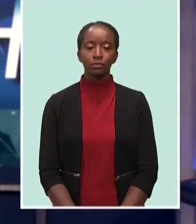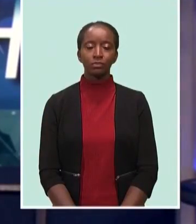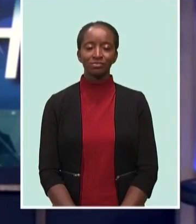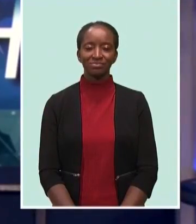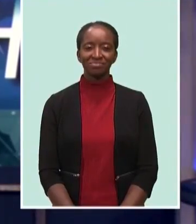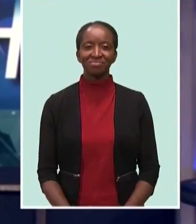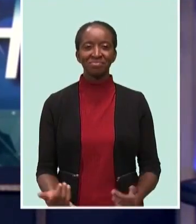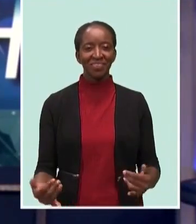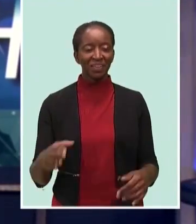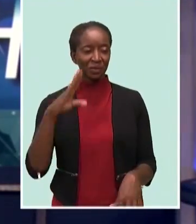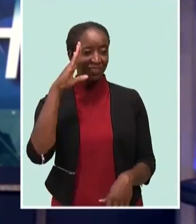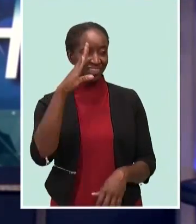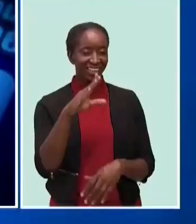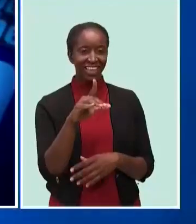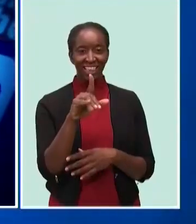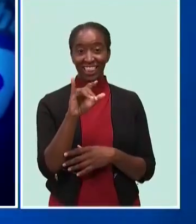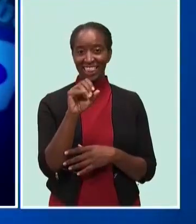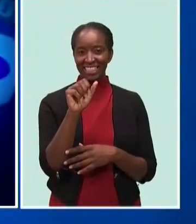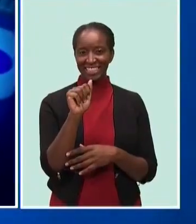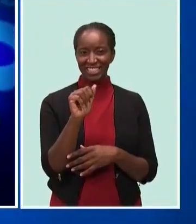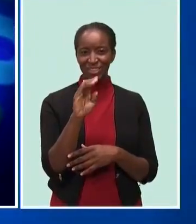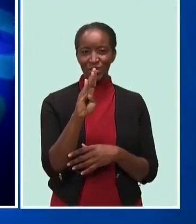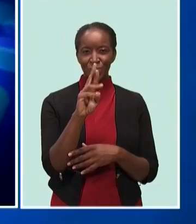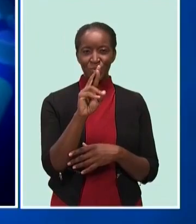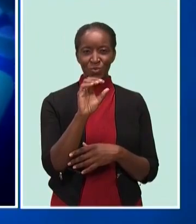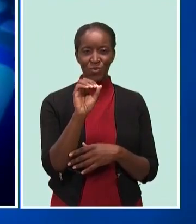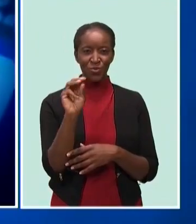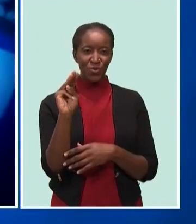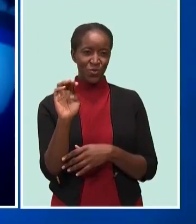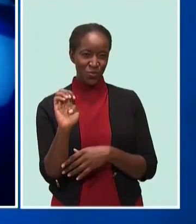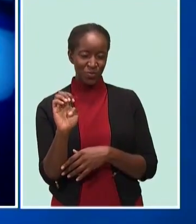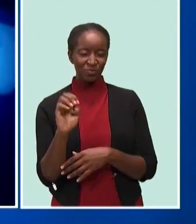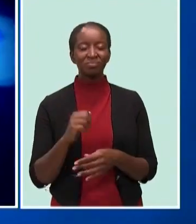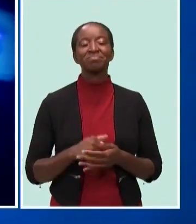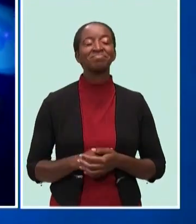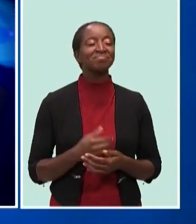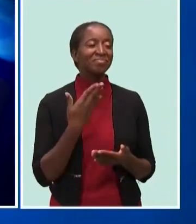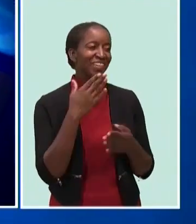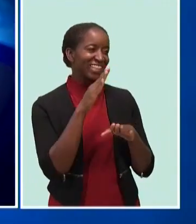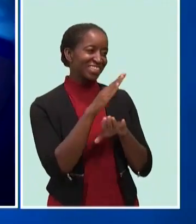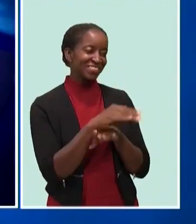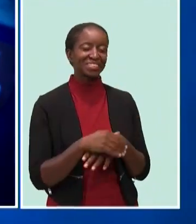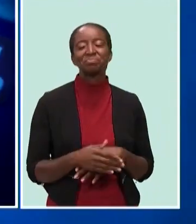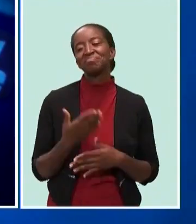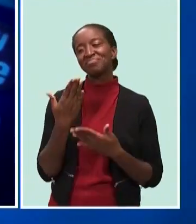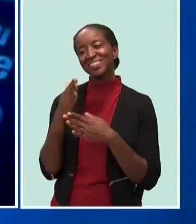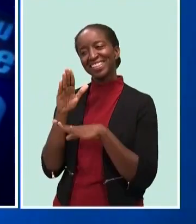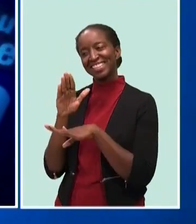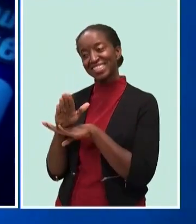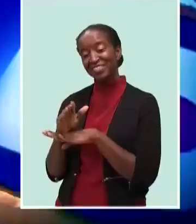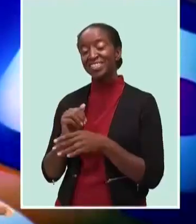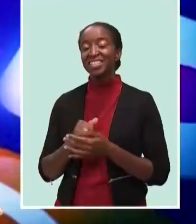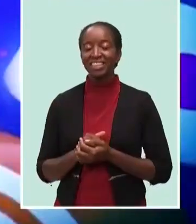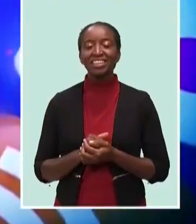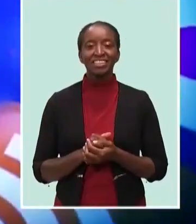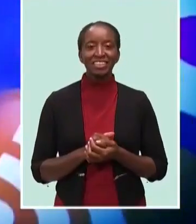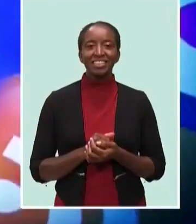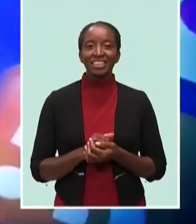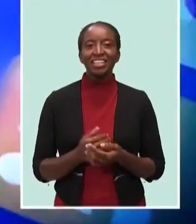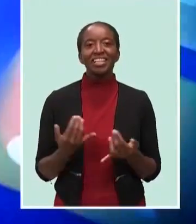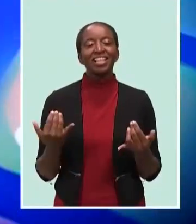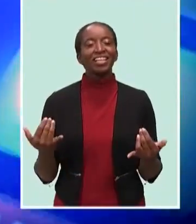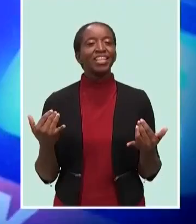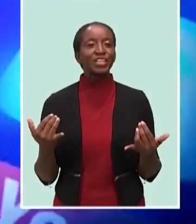And we say hello now to Lisa Broom in our social media corner to tell us what is trending. Good evening, Lisa. Good evening, yes, and it's time for